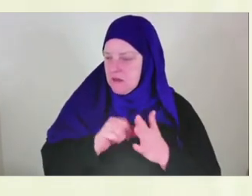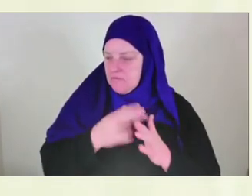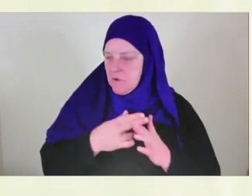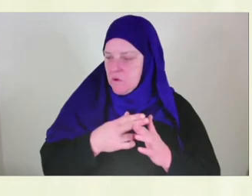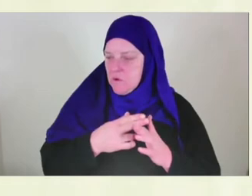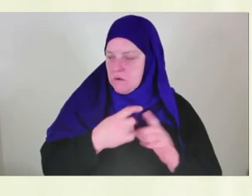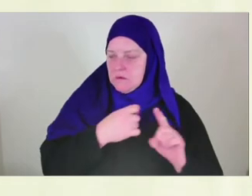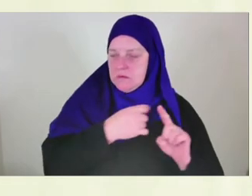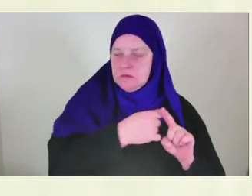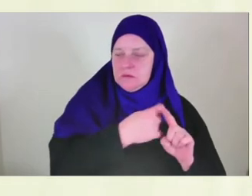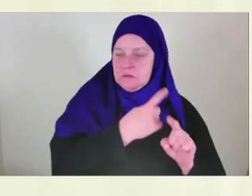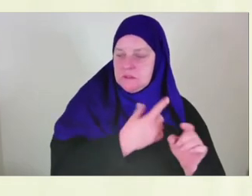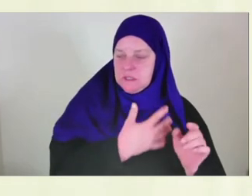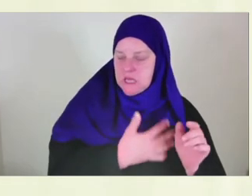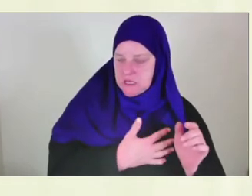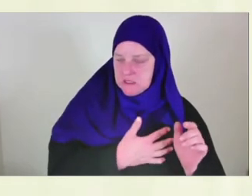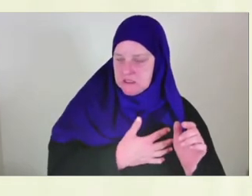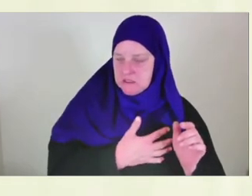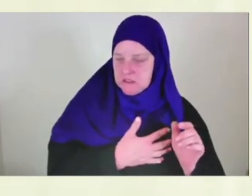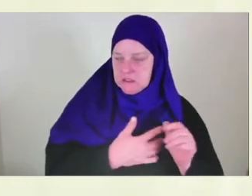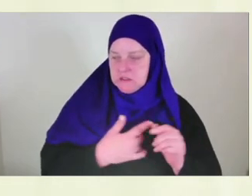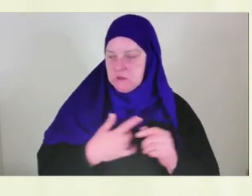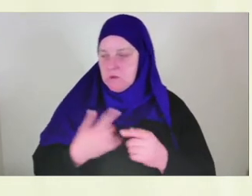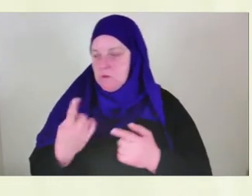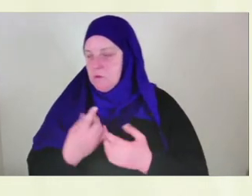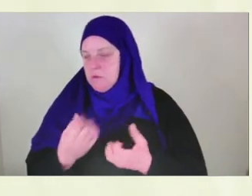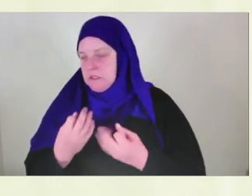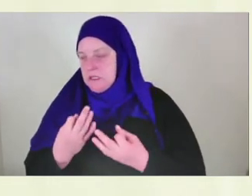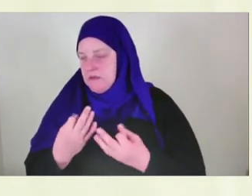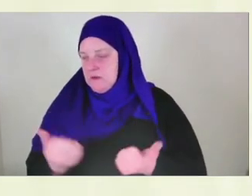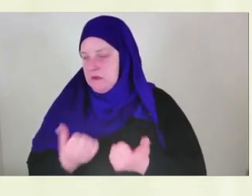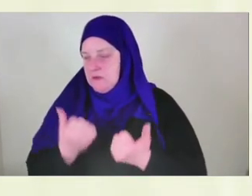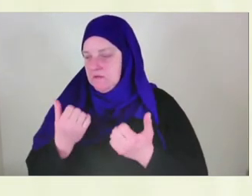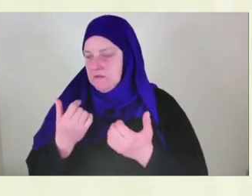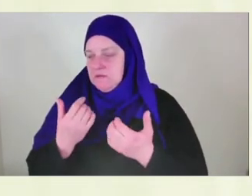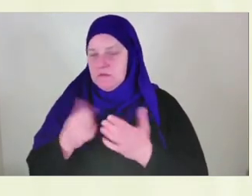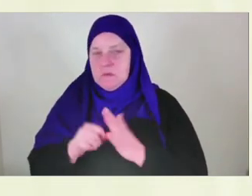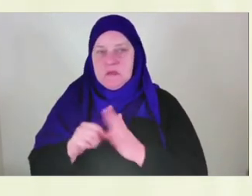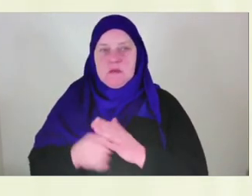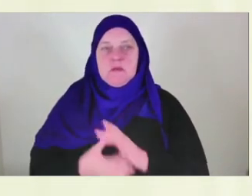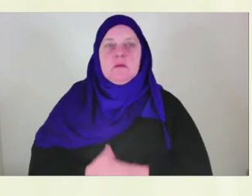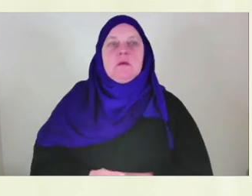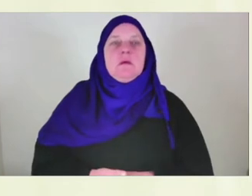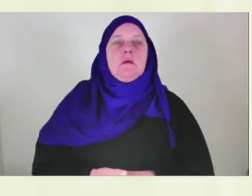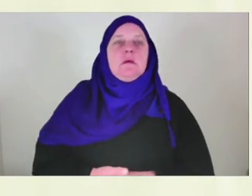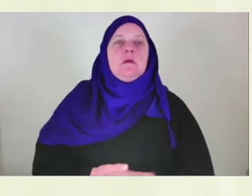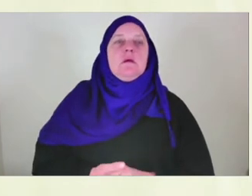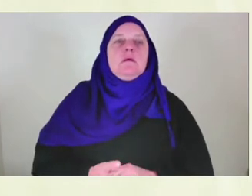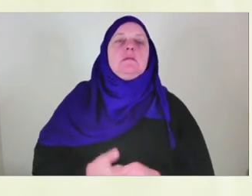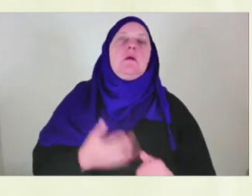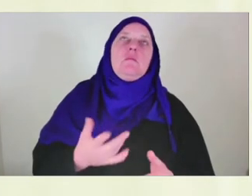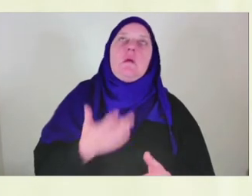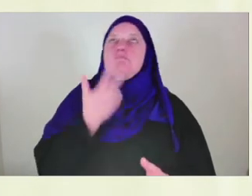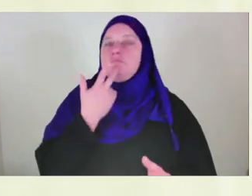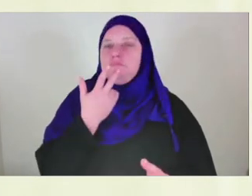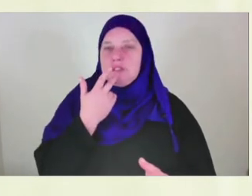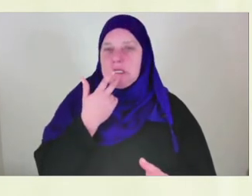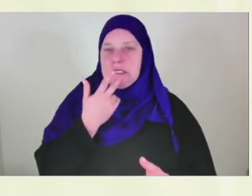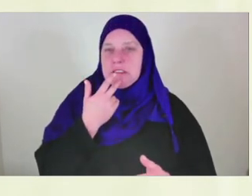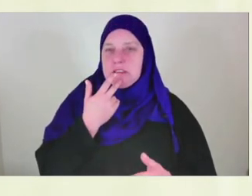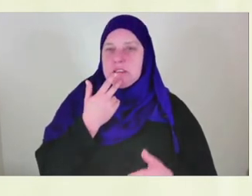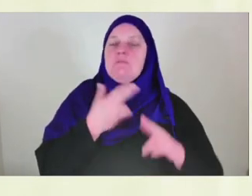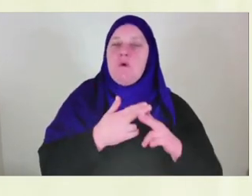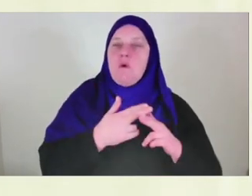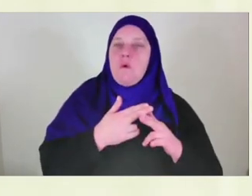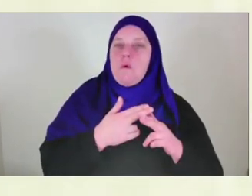married couple is $40,000 a year. I'm using hypothetically, okay? Say the cost of living. Where